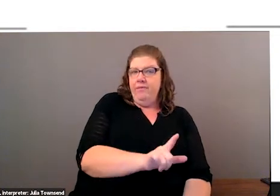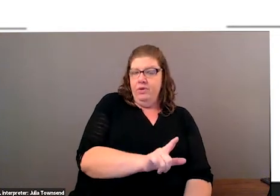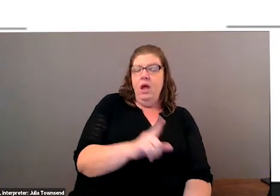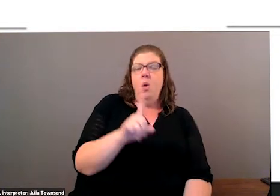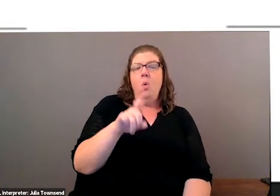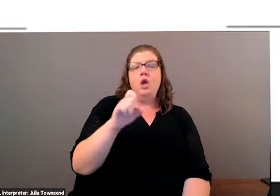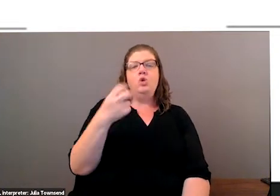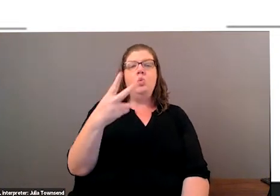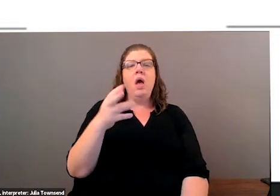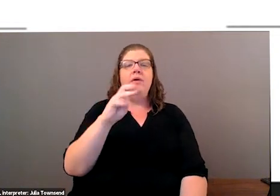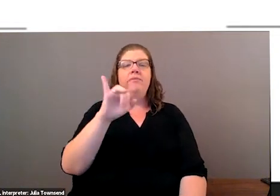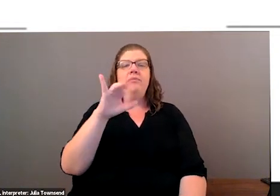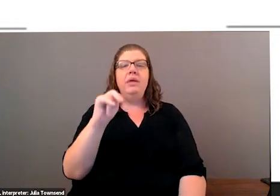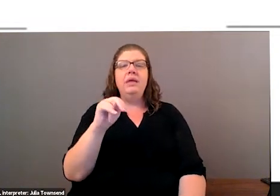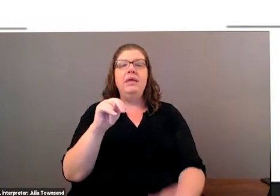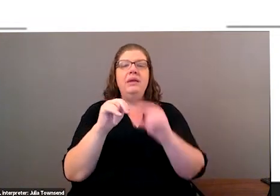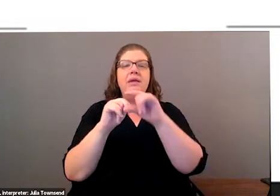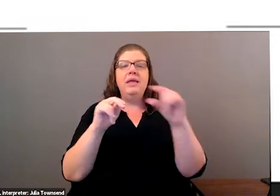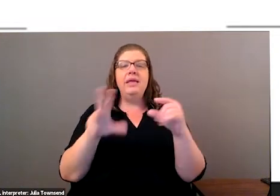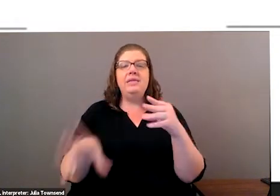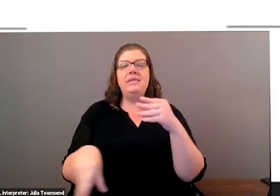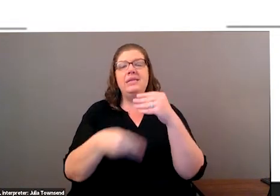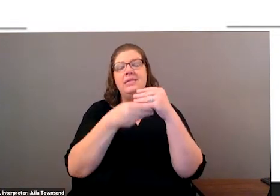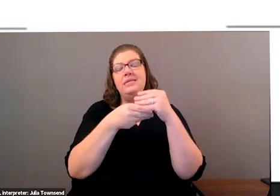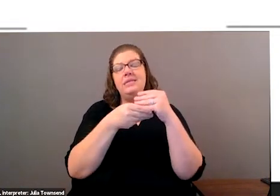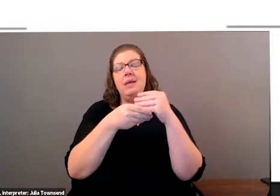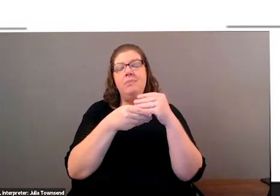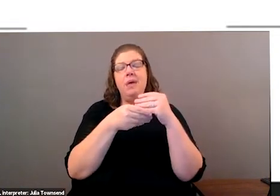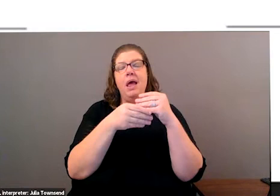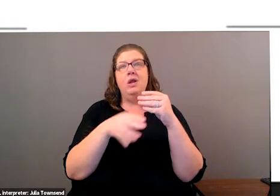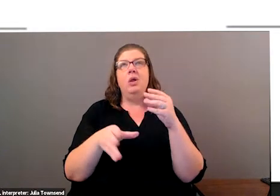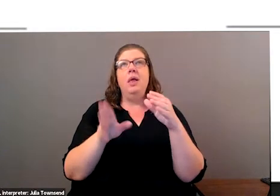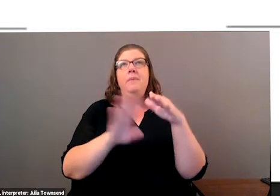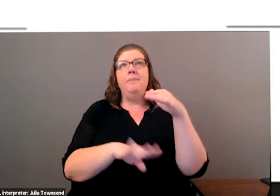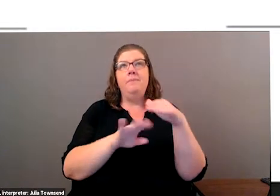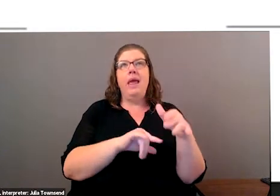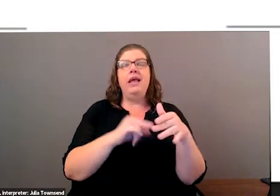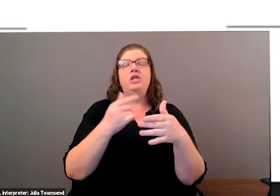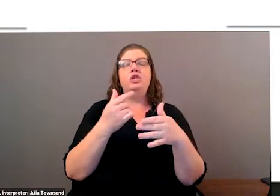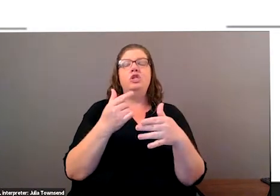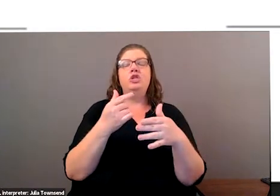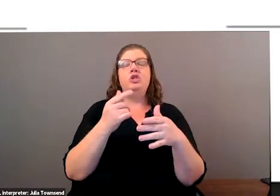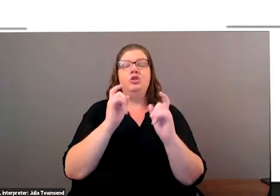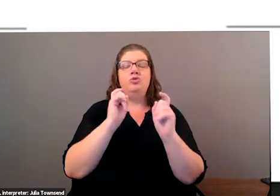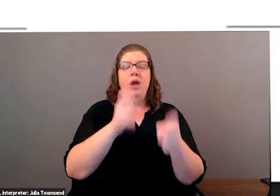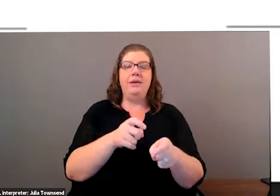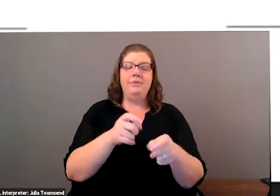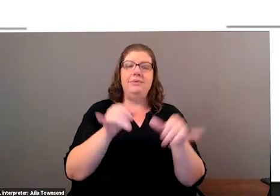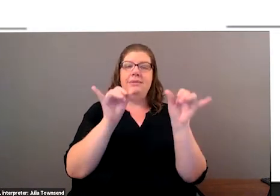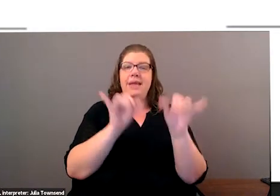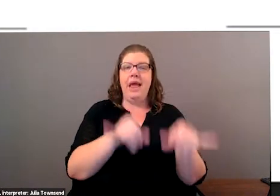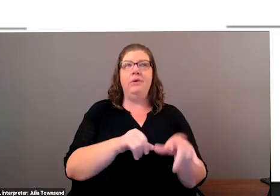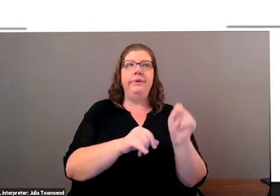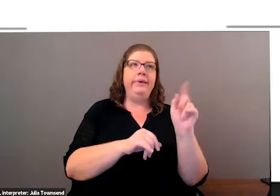the supplemental base grant. That's the standard TK to 3, 4 to 6, 7, 8, and 9 to